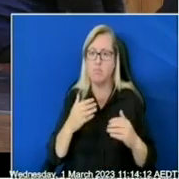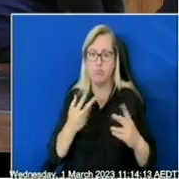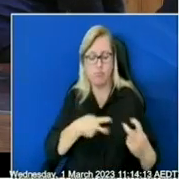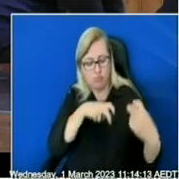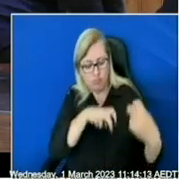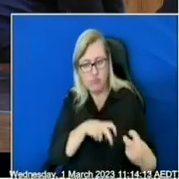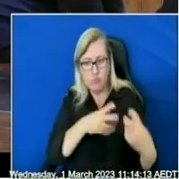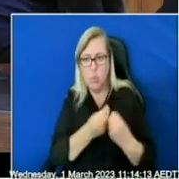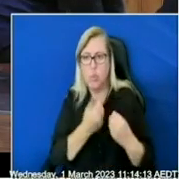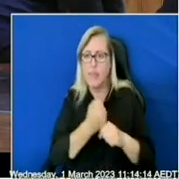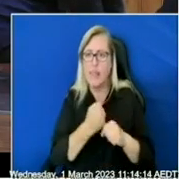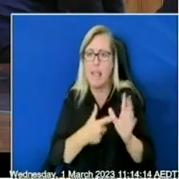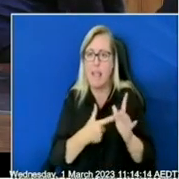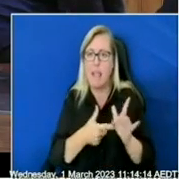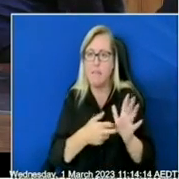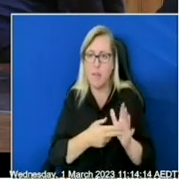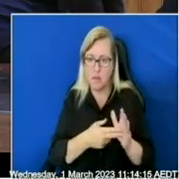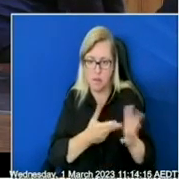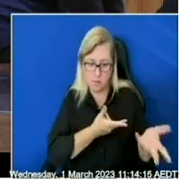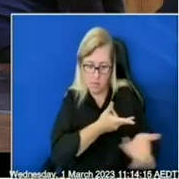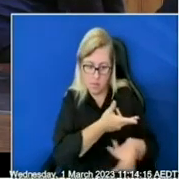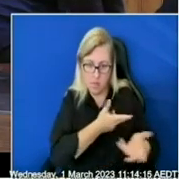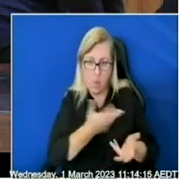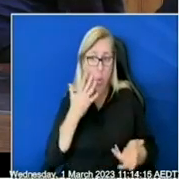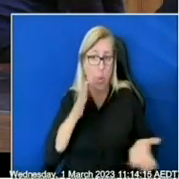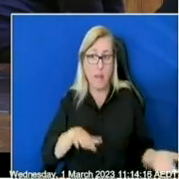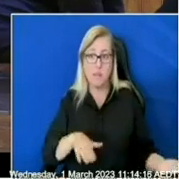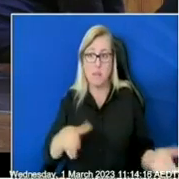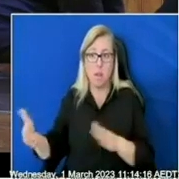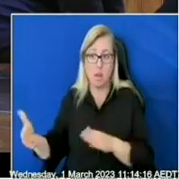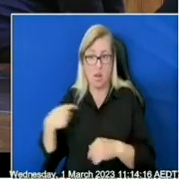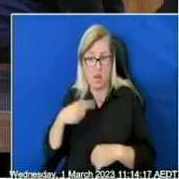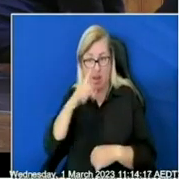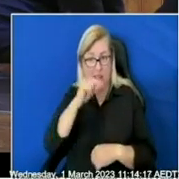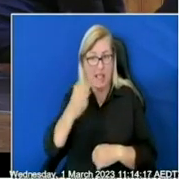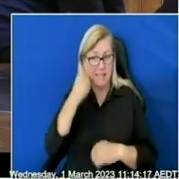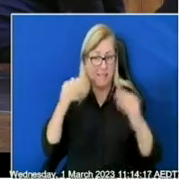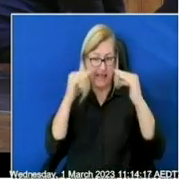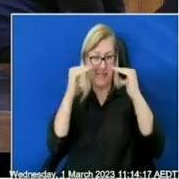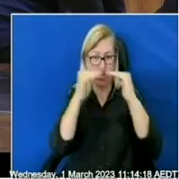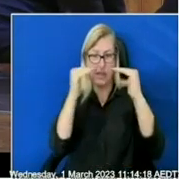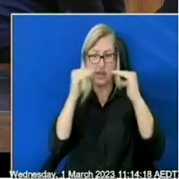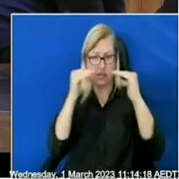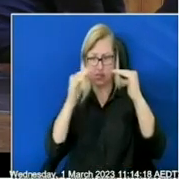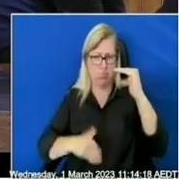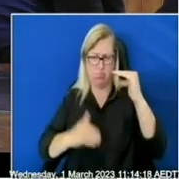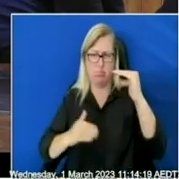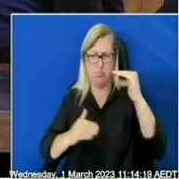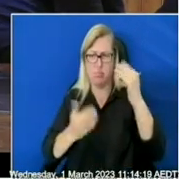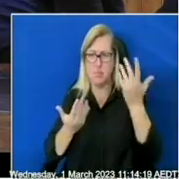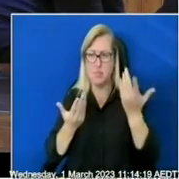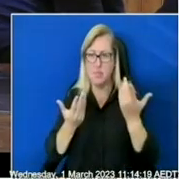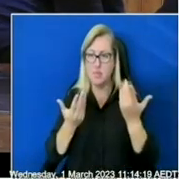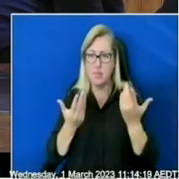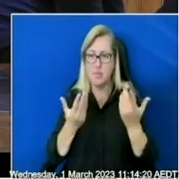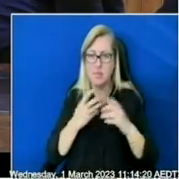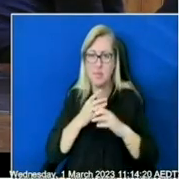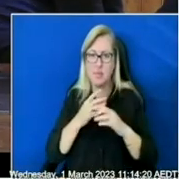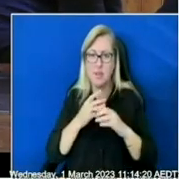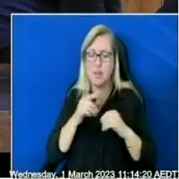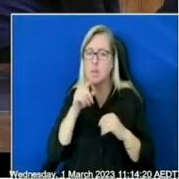just could see the injustice. You've got to see the injustice of that. But I don't think that.